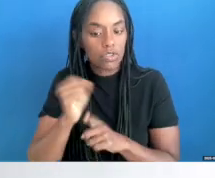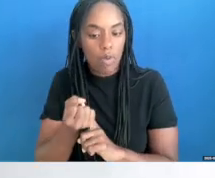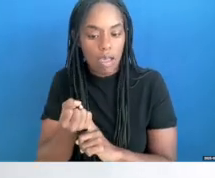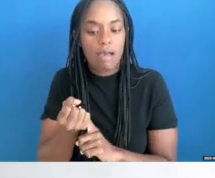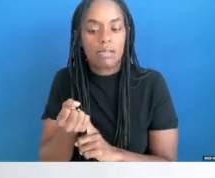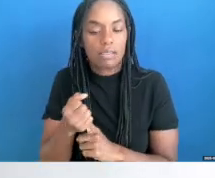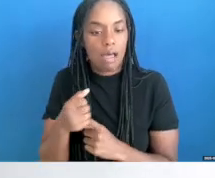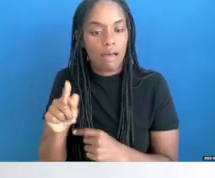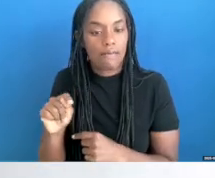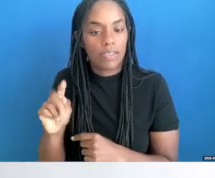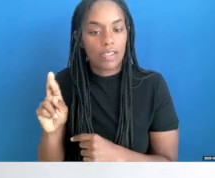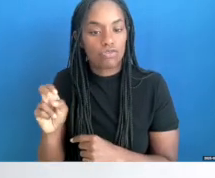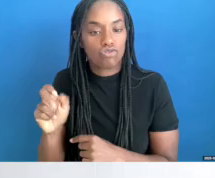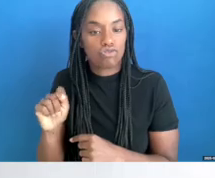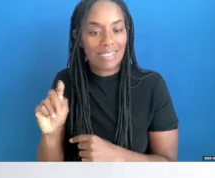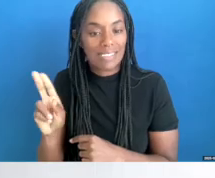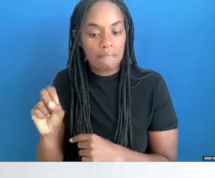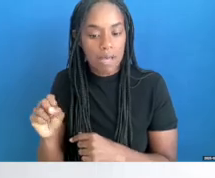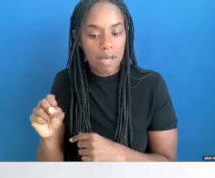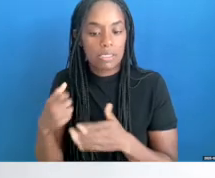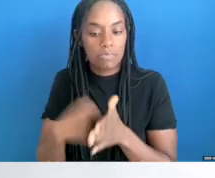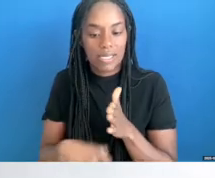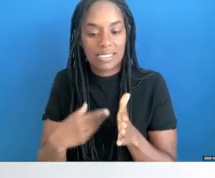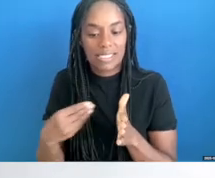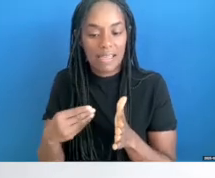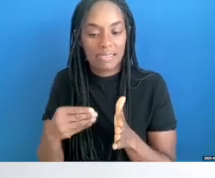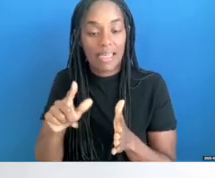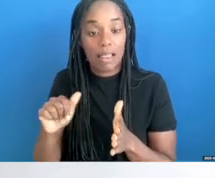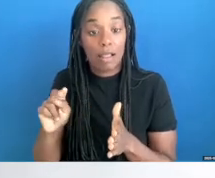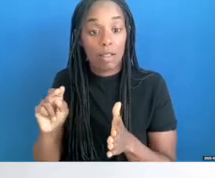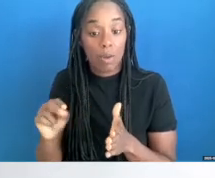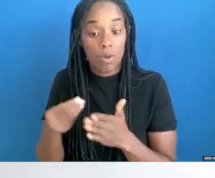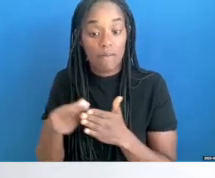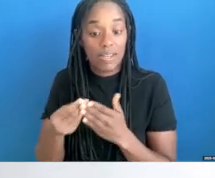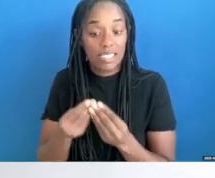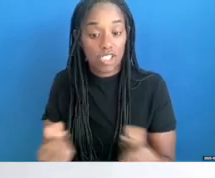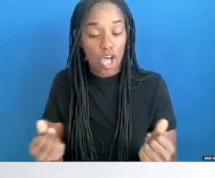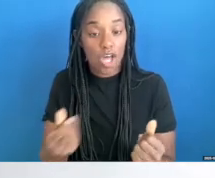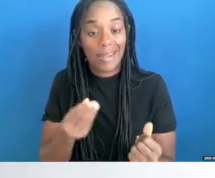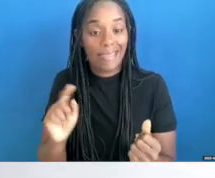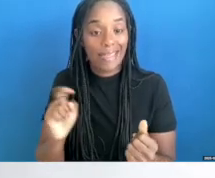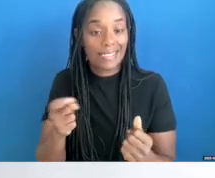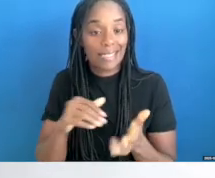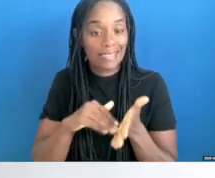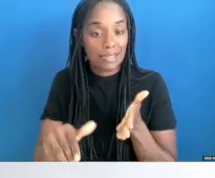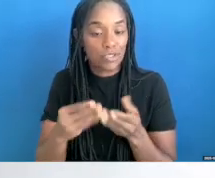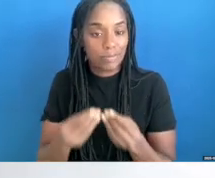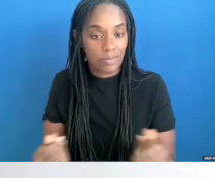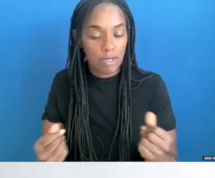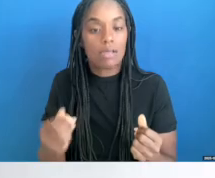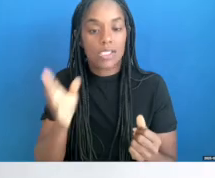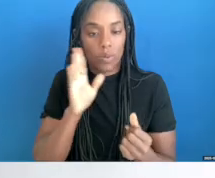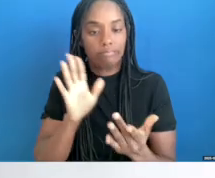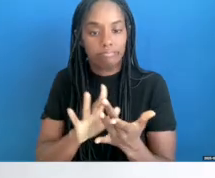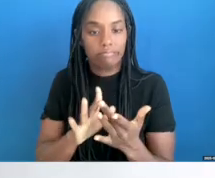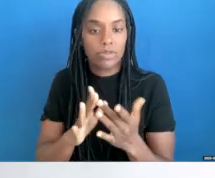and you know that the low no funding has gone away, and also the tax exemption. So we will be reaching out to you to talk about this a little bit